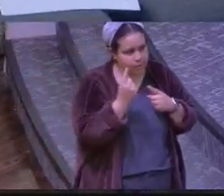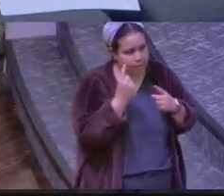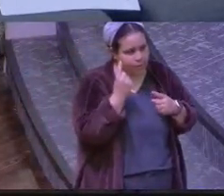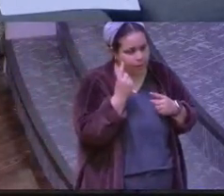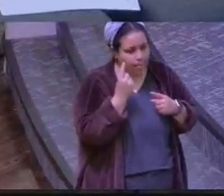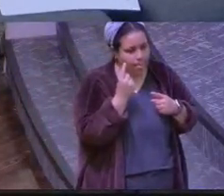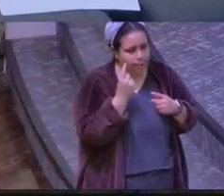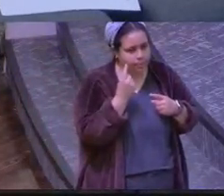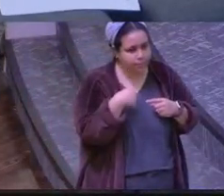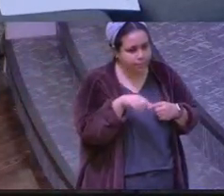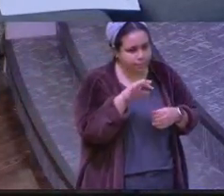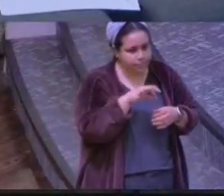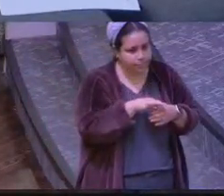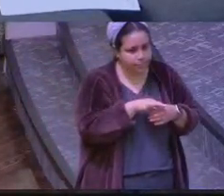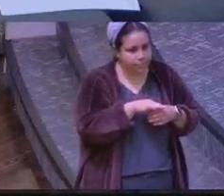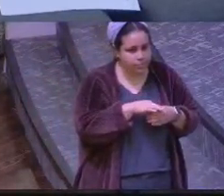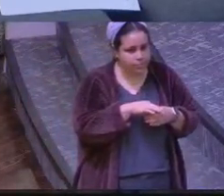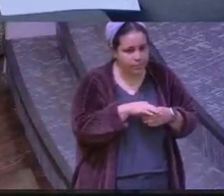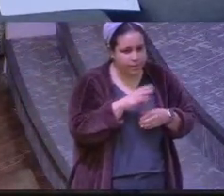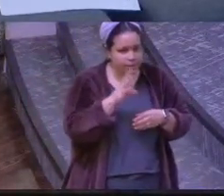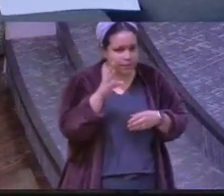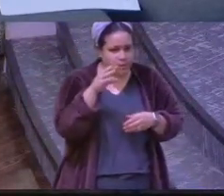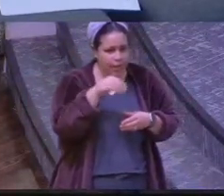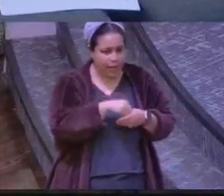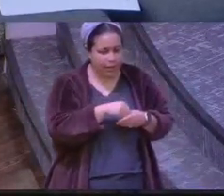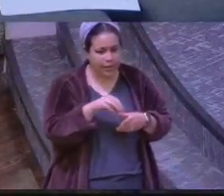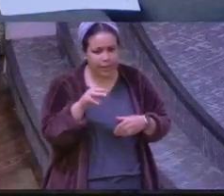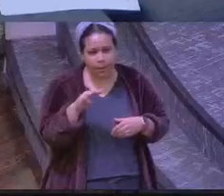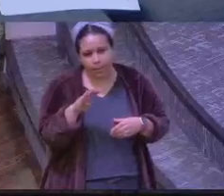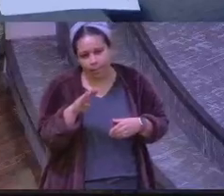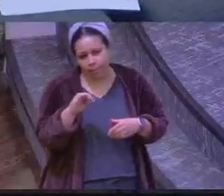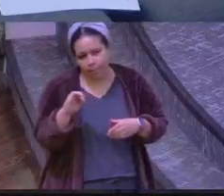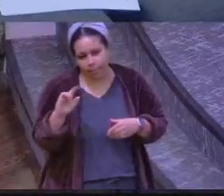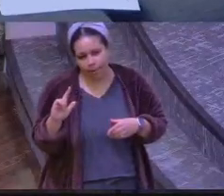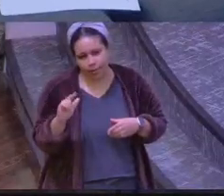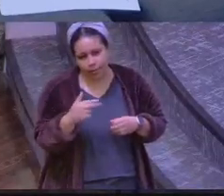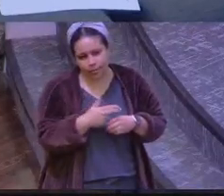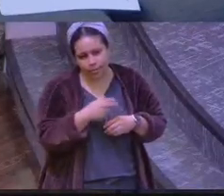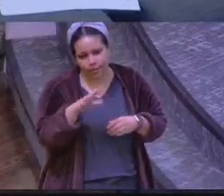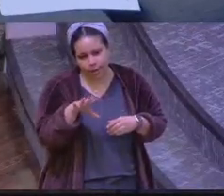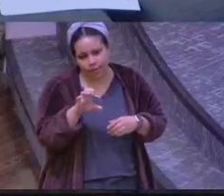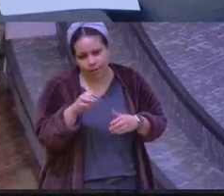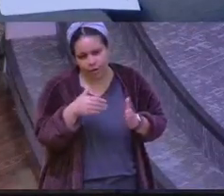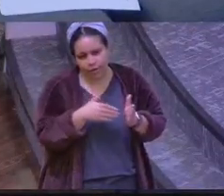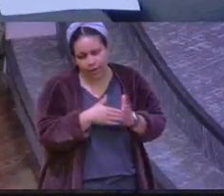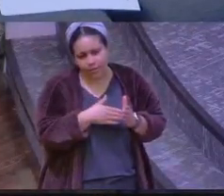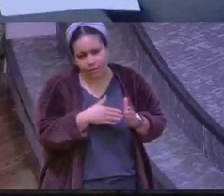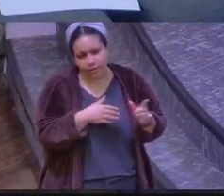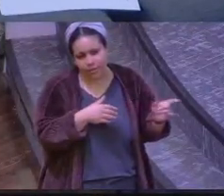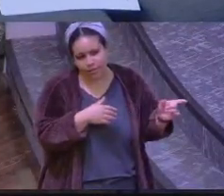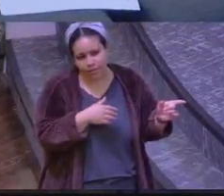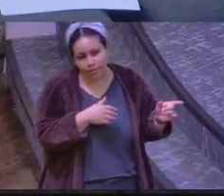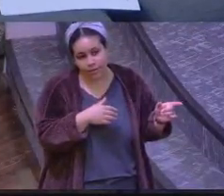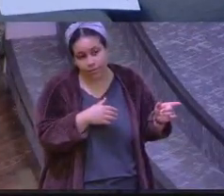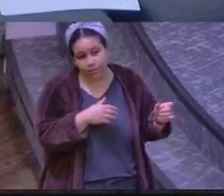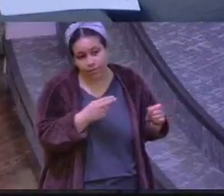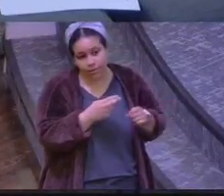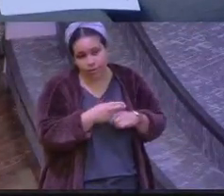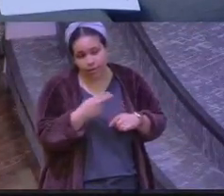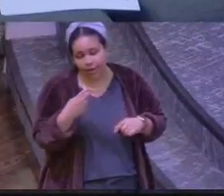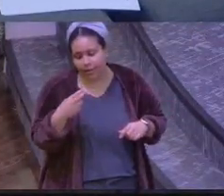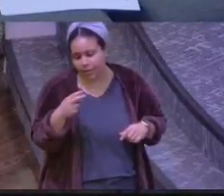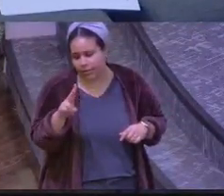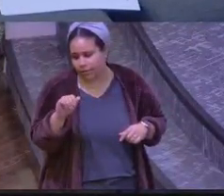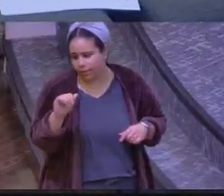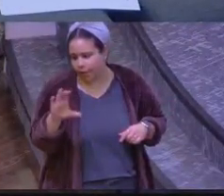voted to put $1 million in last year. We've used about 500,000 of that, and I can let Dr. Askew. We are doing like the HVAC replacements.